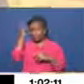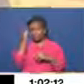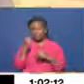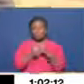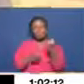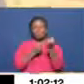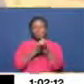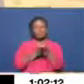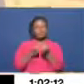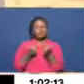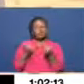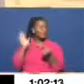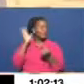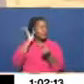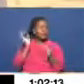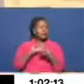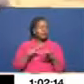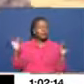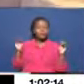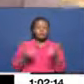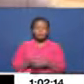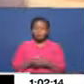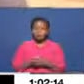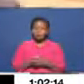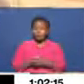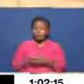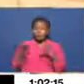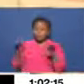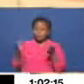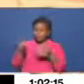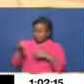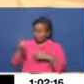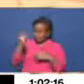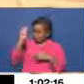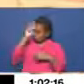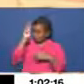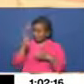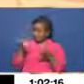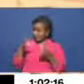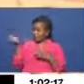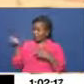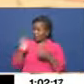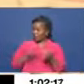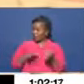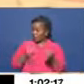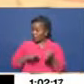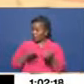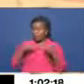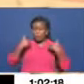ears. Ambuzi ile sasa mimi na onesha wewe ya mama ingine ile yango binafsi